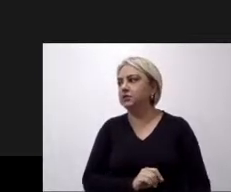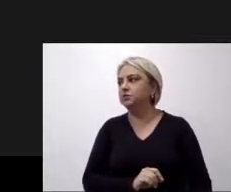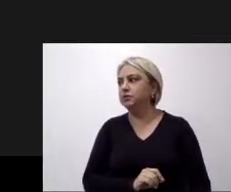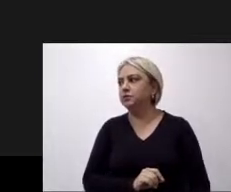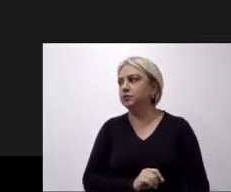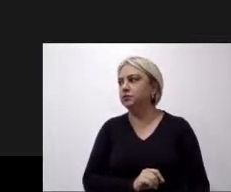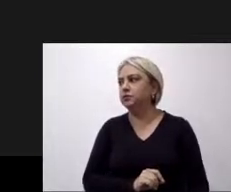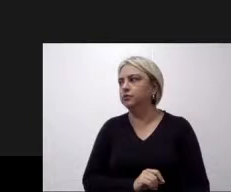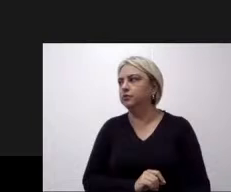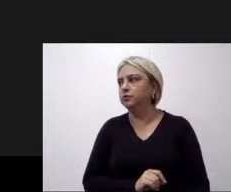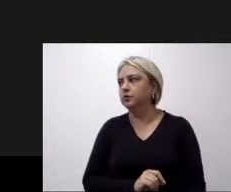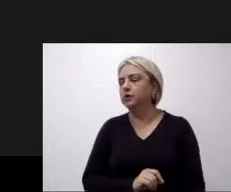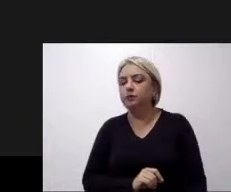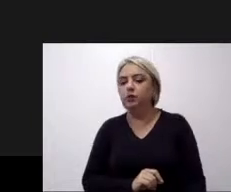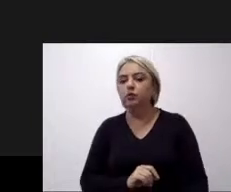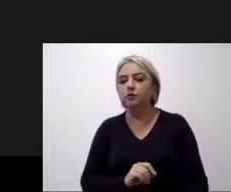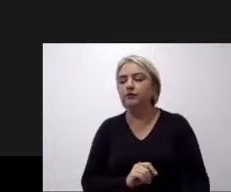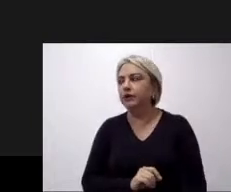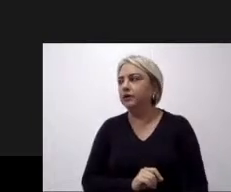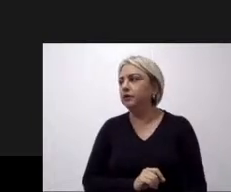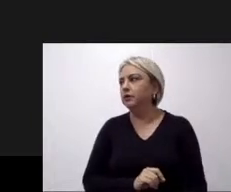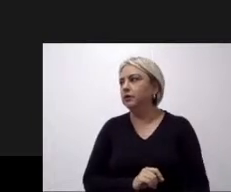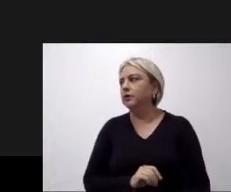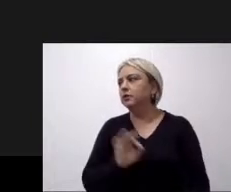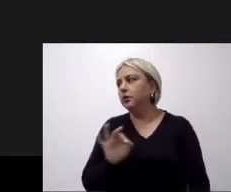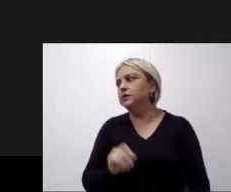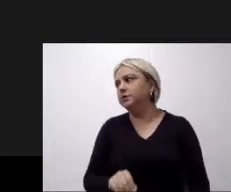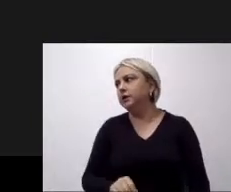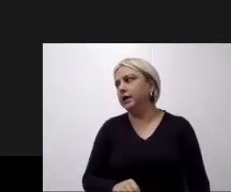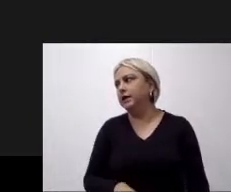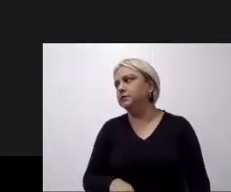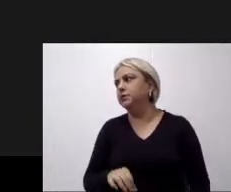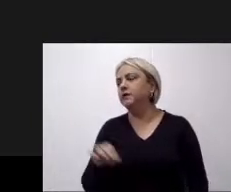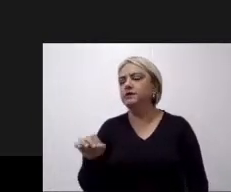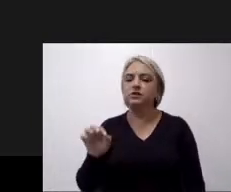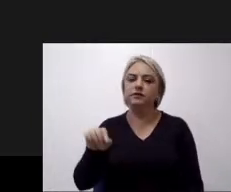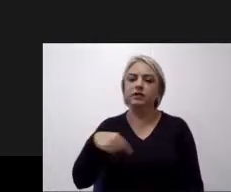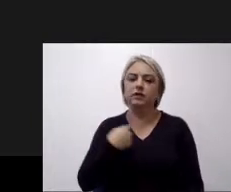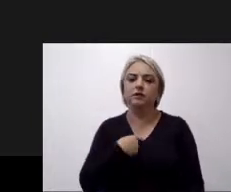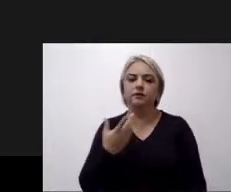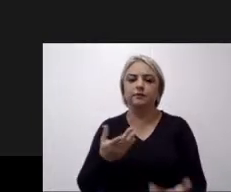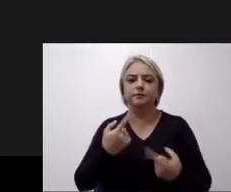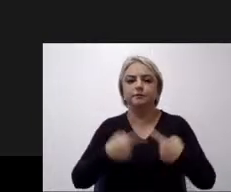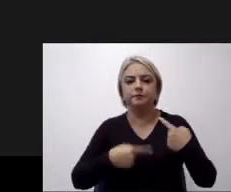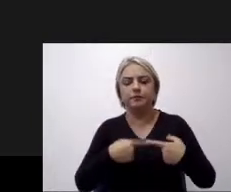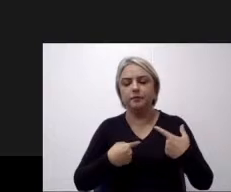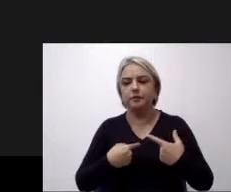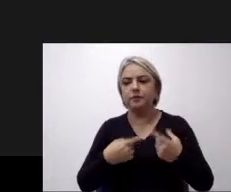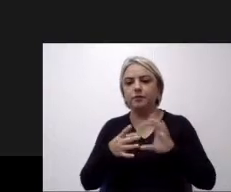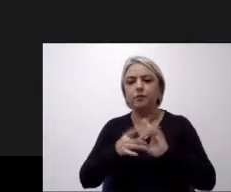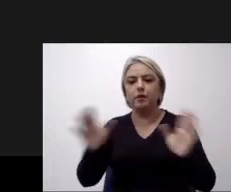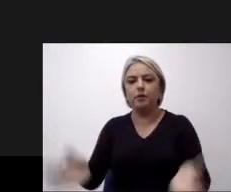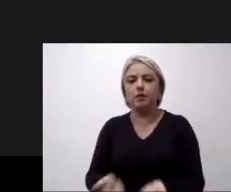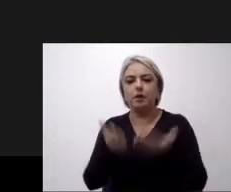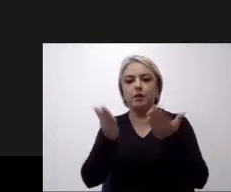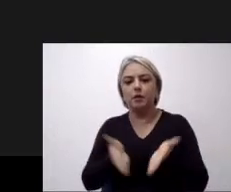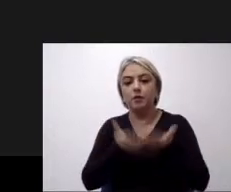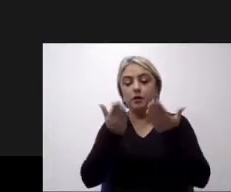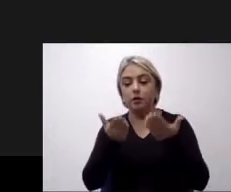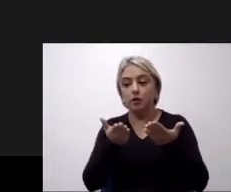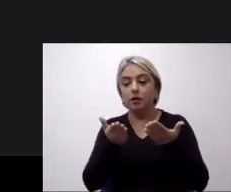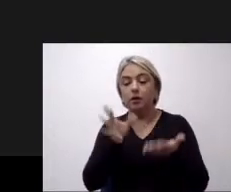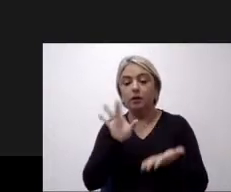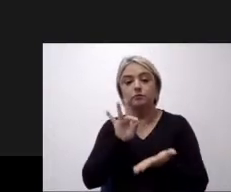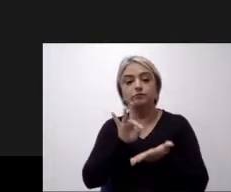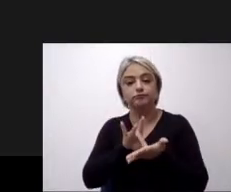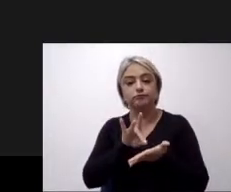roles. On the contrary, social policies have promoted and accentuated the male breadwinner model